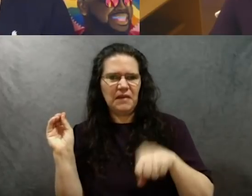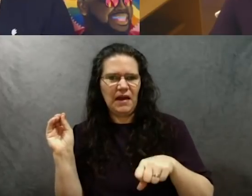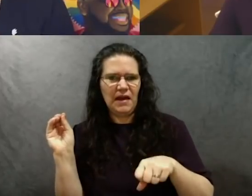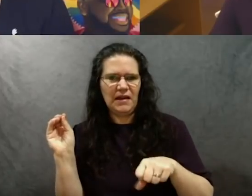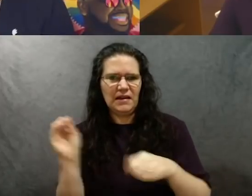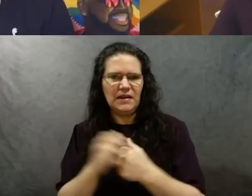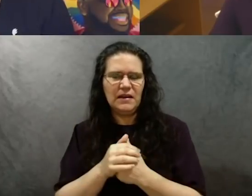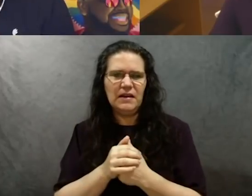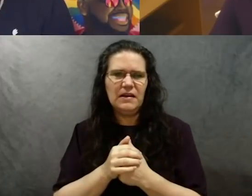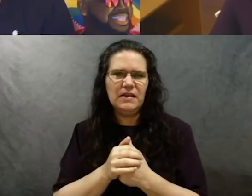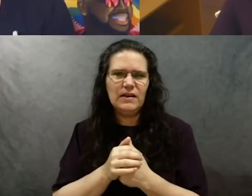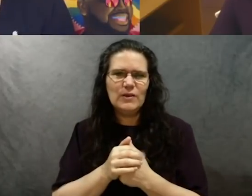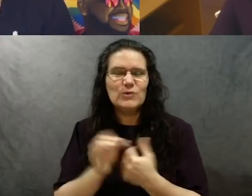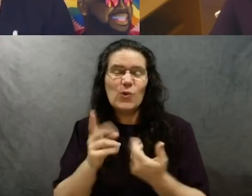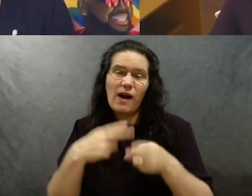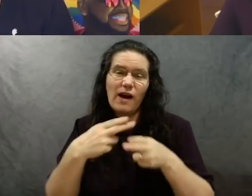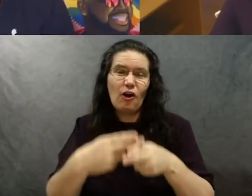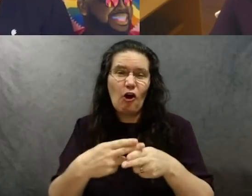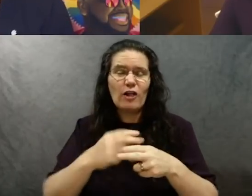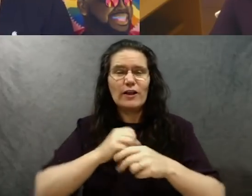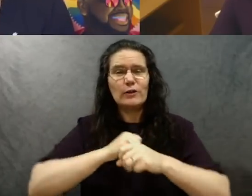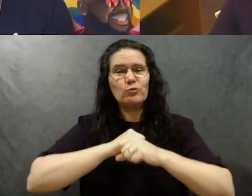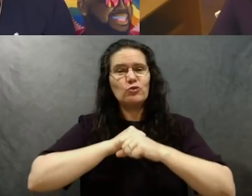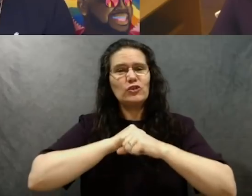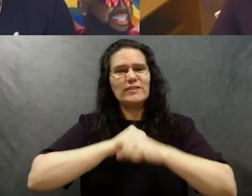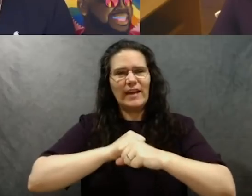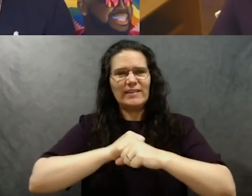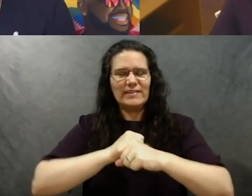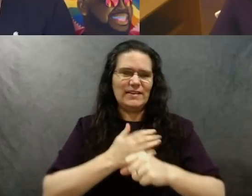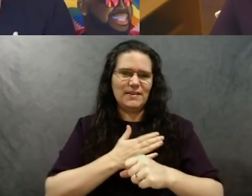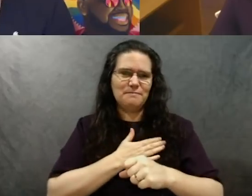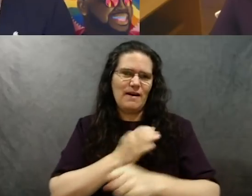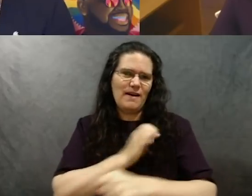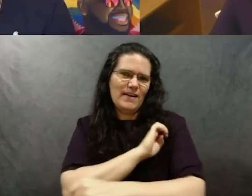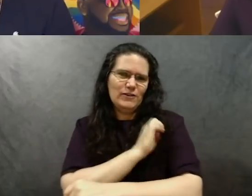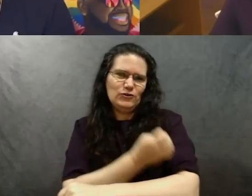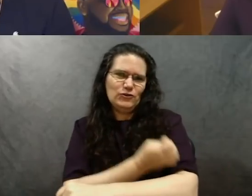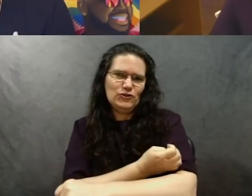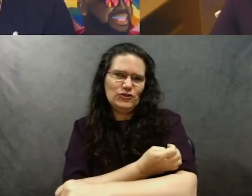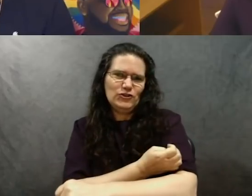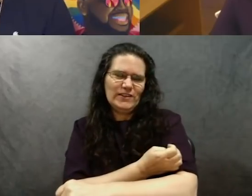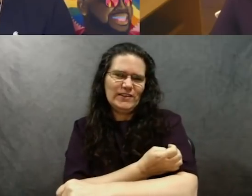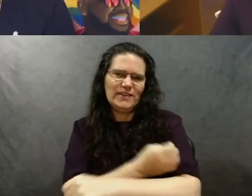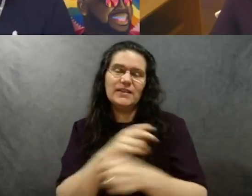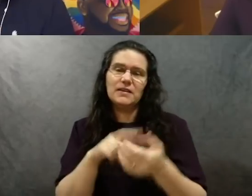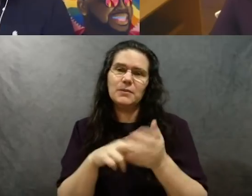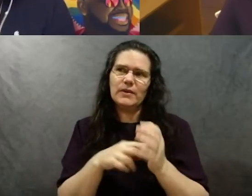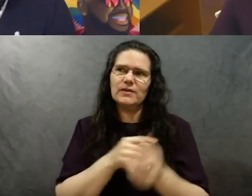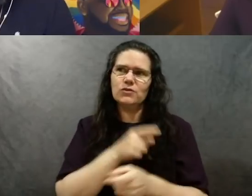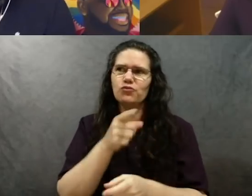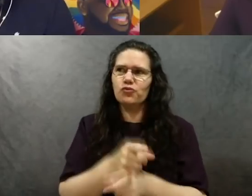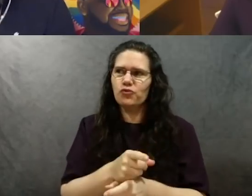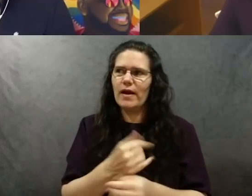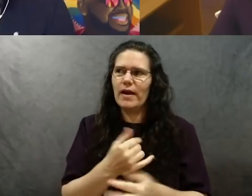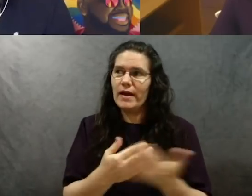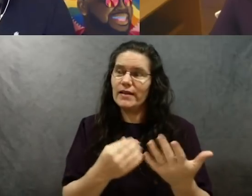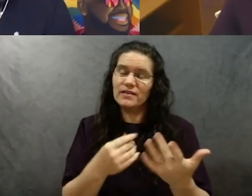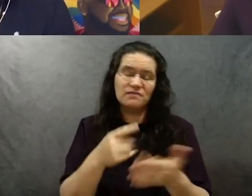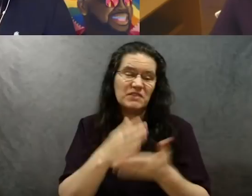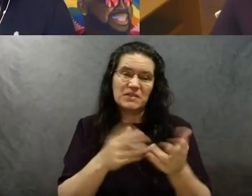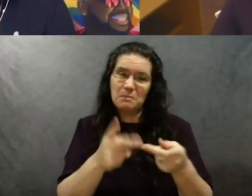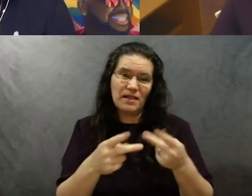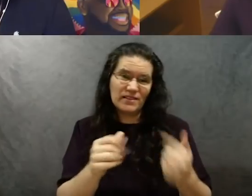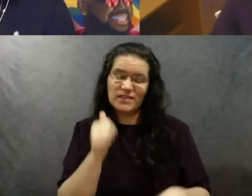just really, I call it protecting my energy, you know? So that means that, like, yeah, I'm not going certain places. I'm